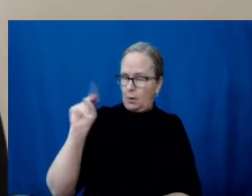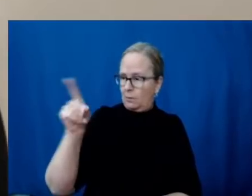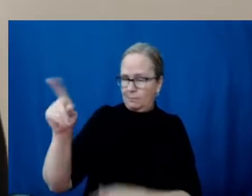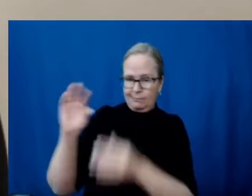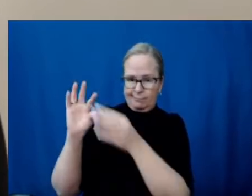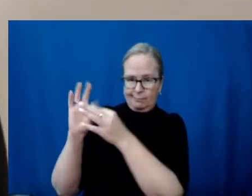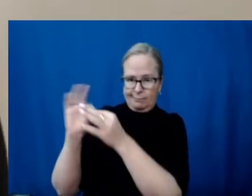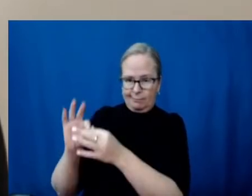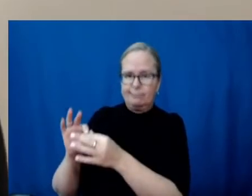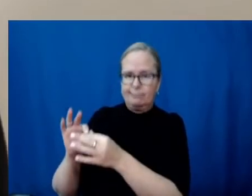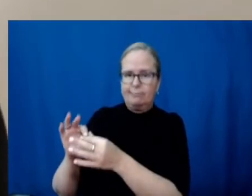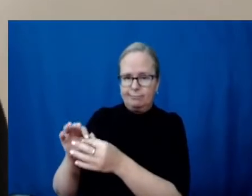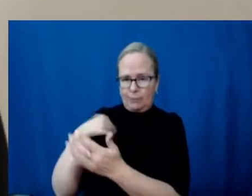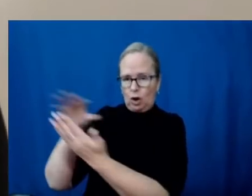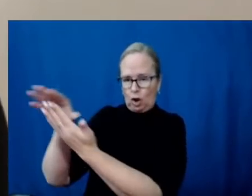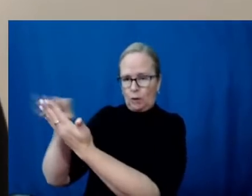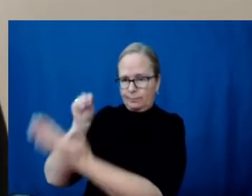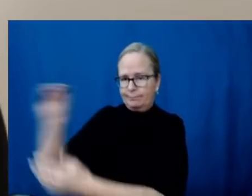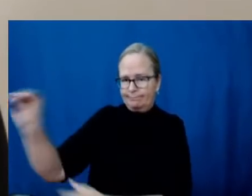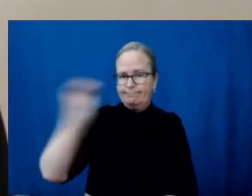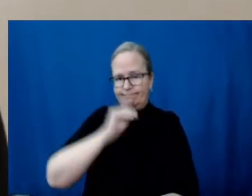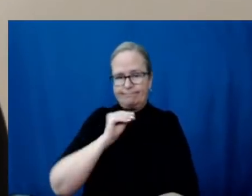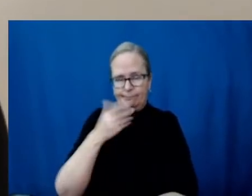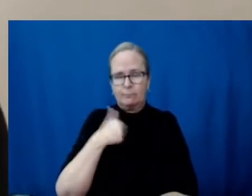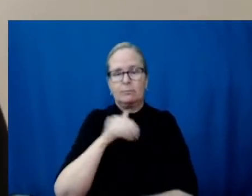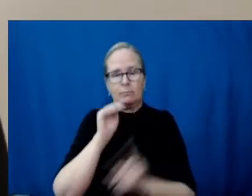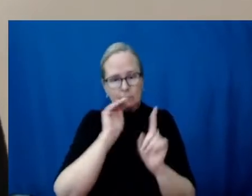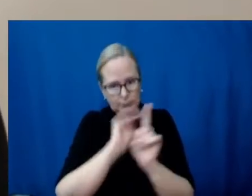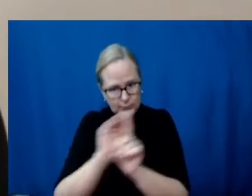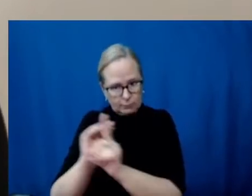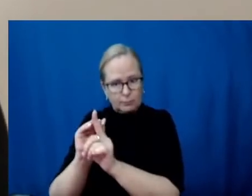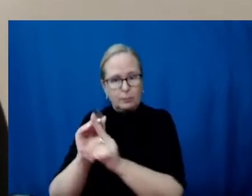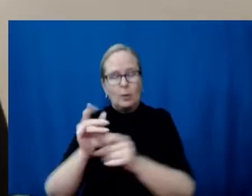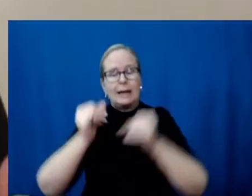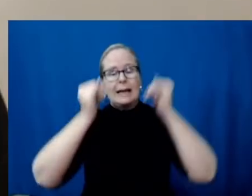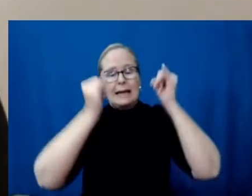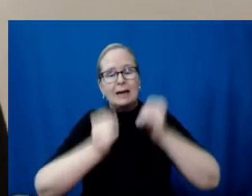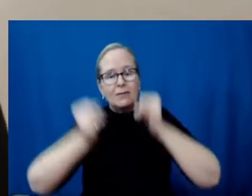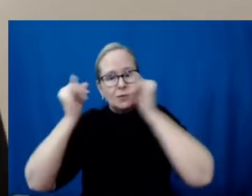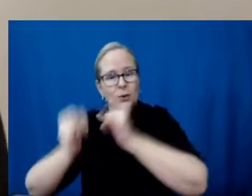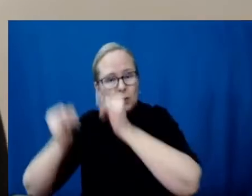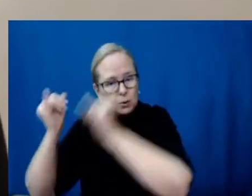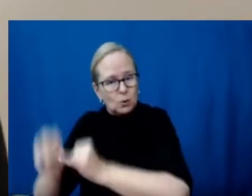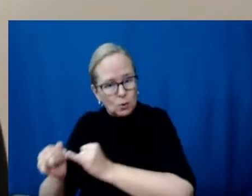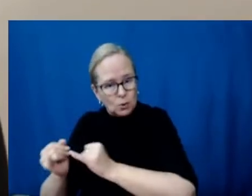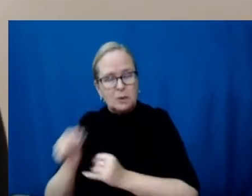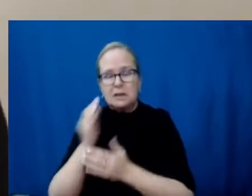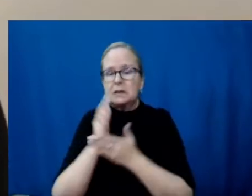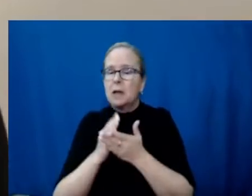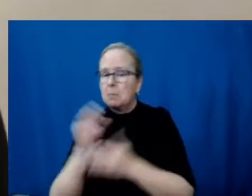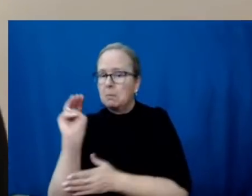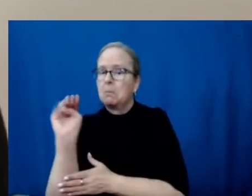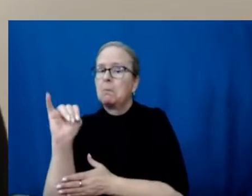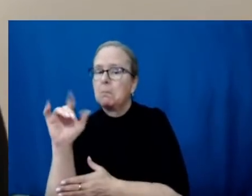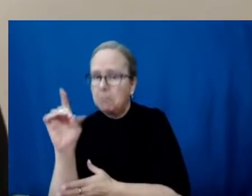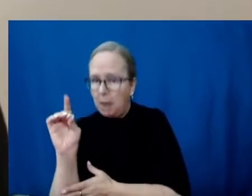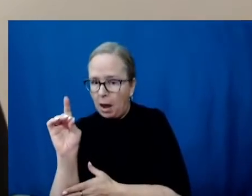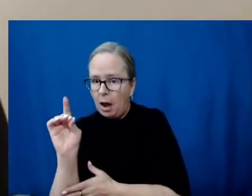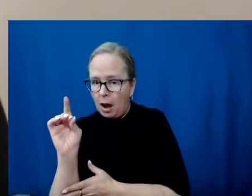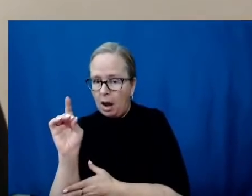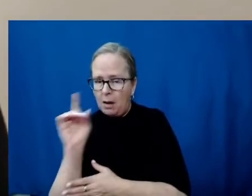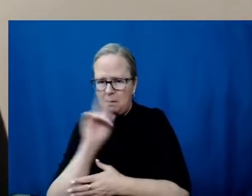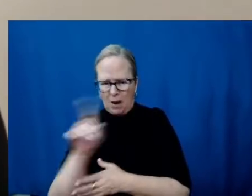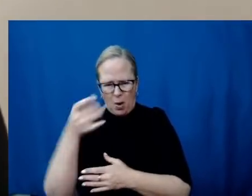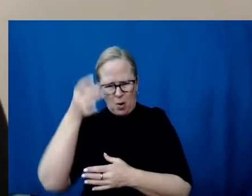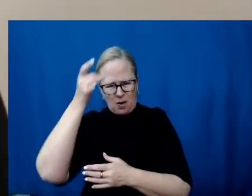that because it's milder on individual level, because it transmits so fast, it kills much more people and harms